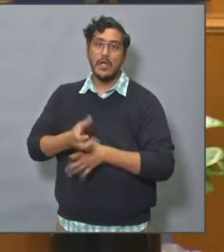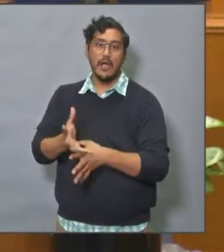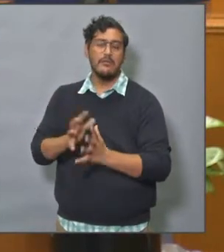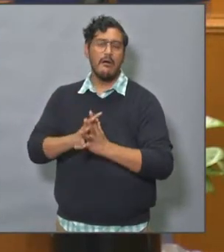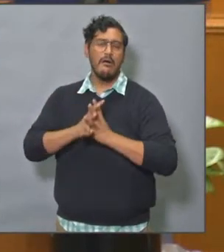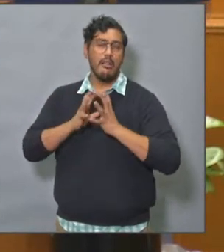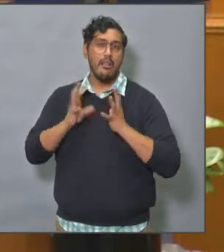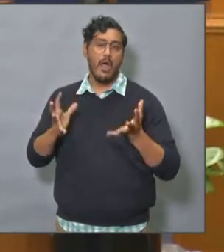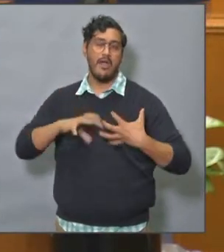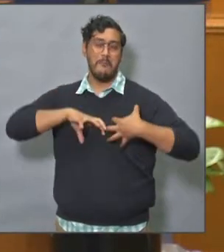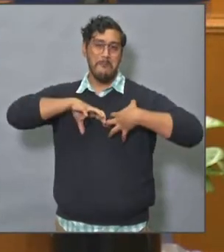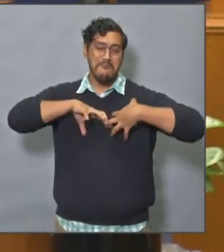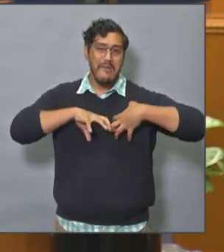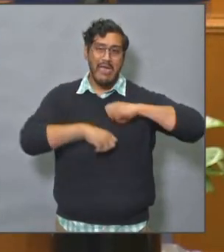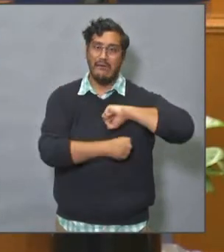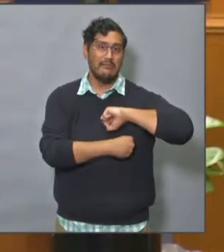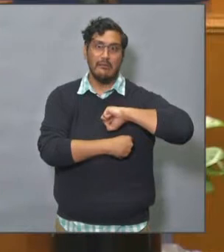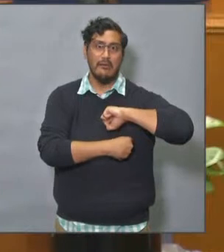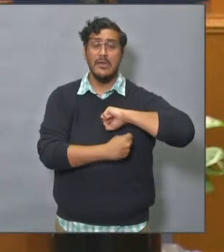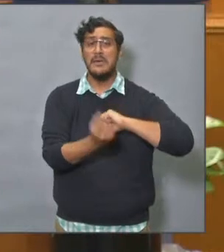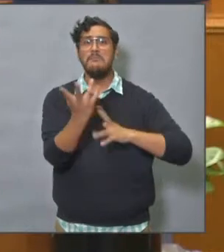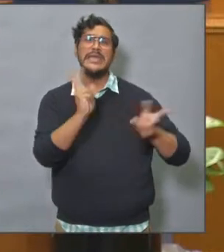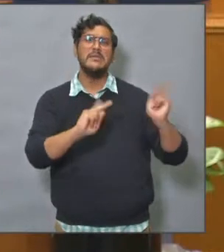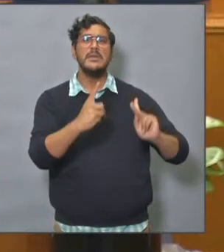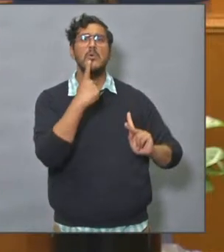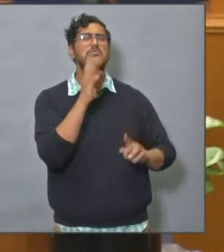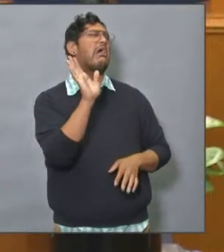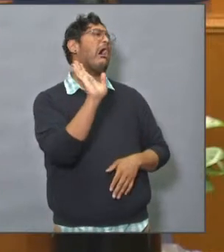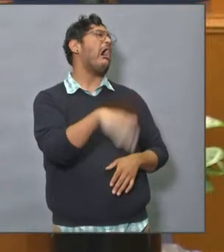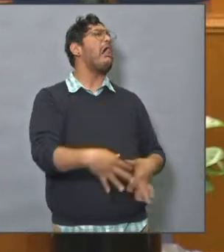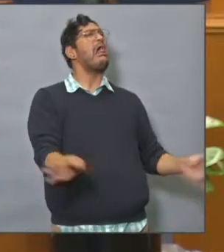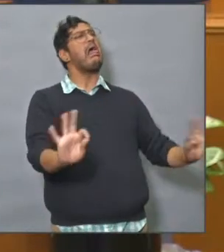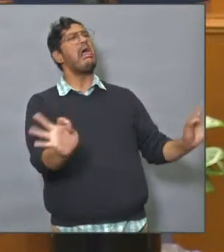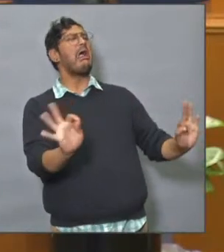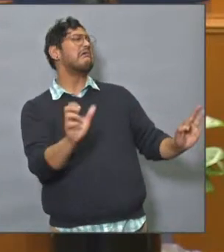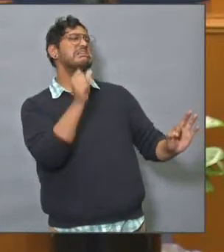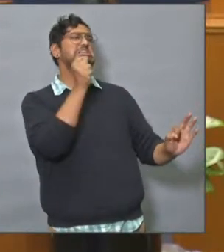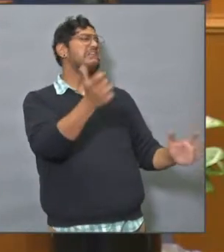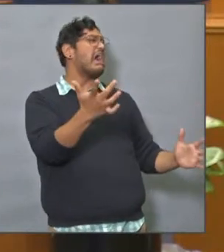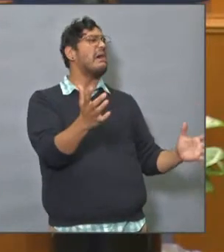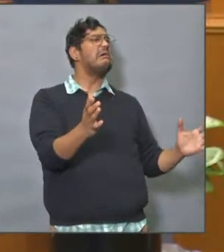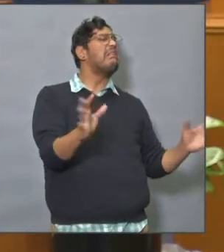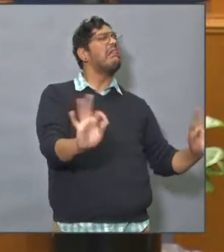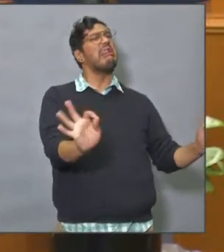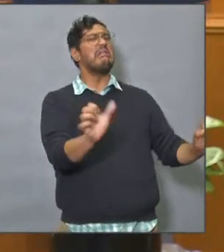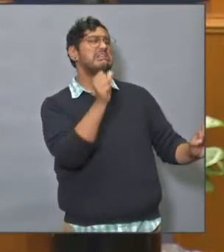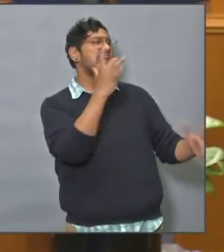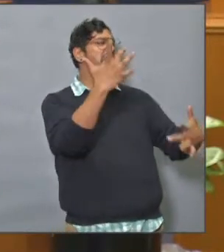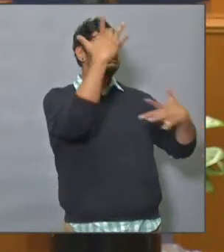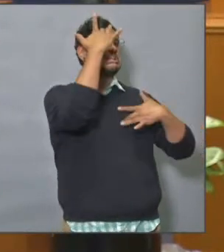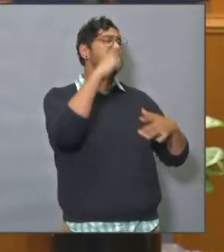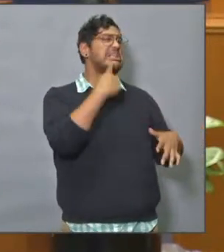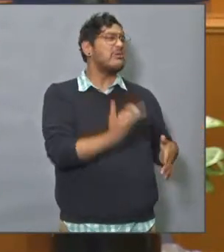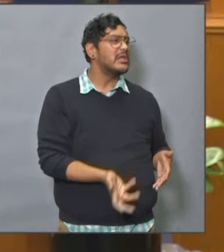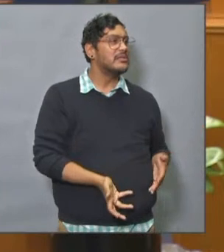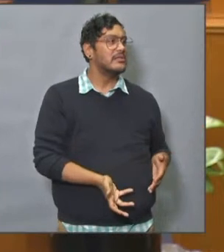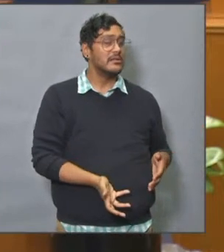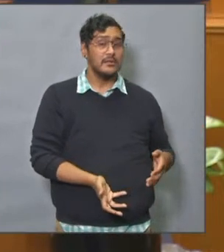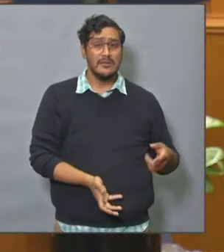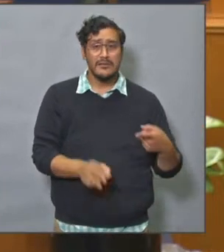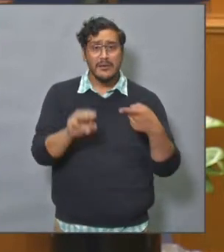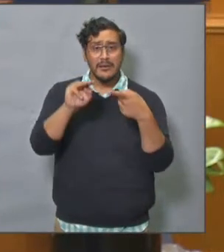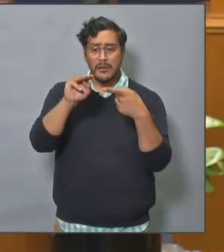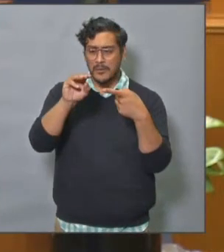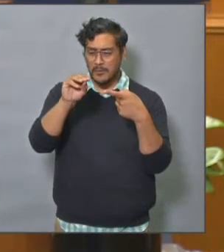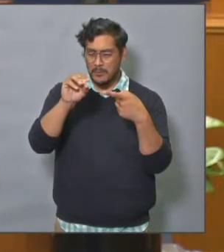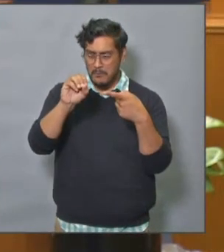lot of people just go around saying, most people don't get seriously ill. But most people isn't everybody, and lots